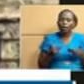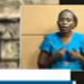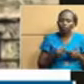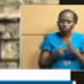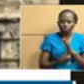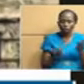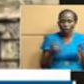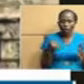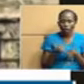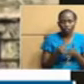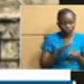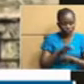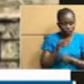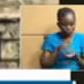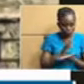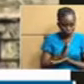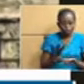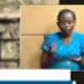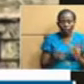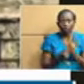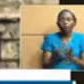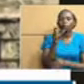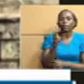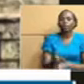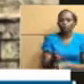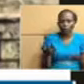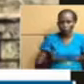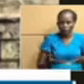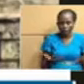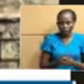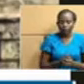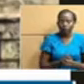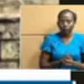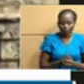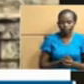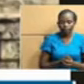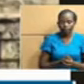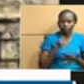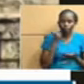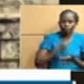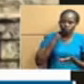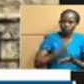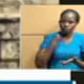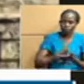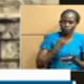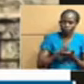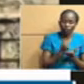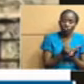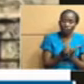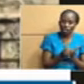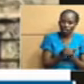impact. Let's take an example of somebody who's into grinding groundnuts for packaging, or making